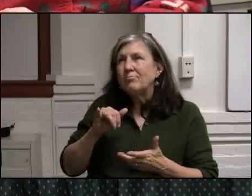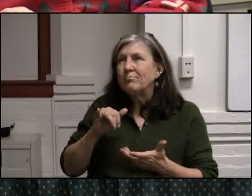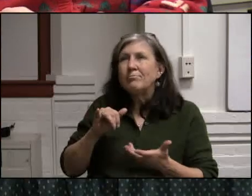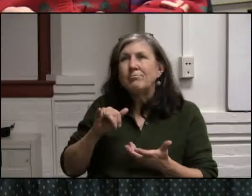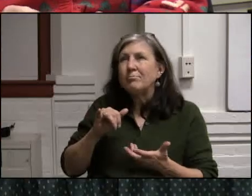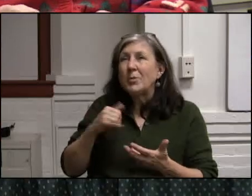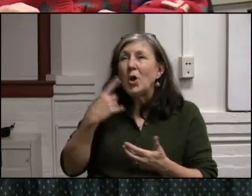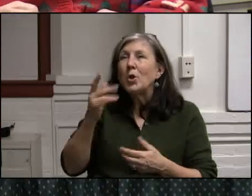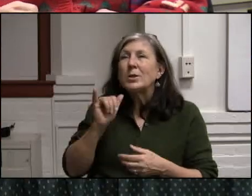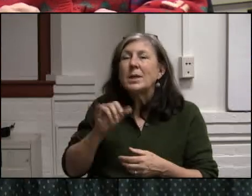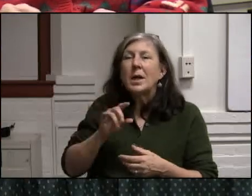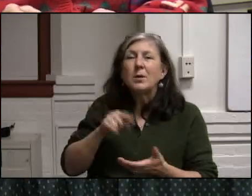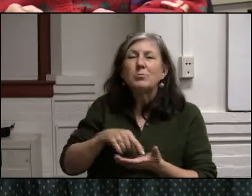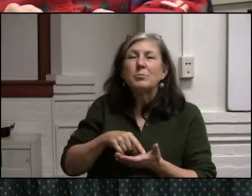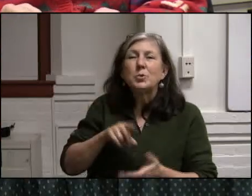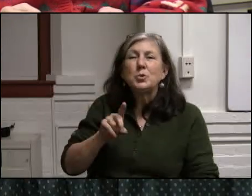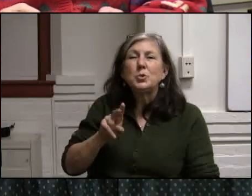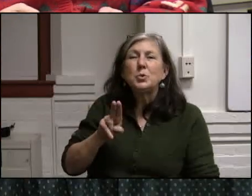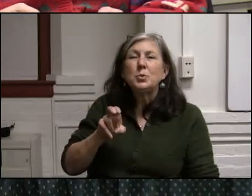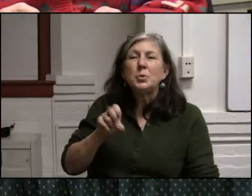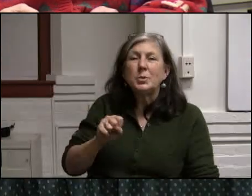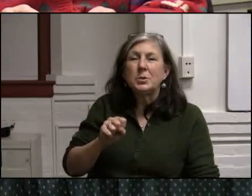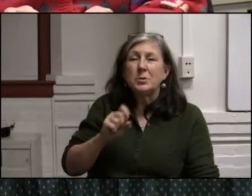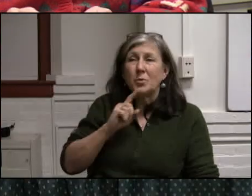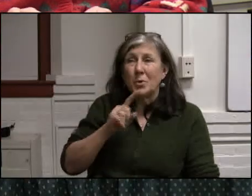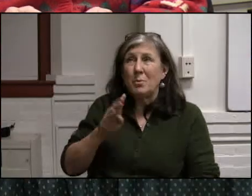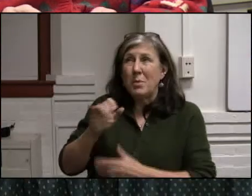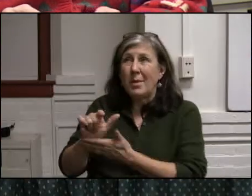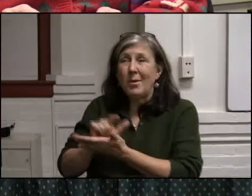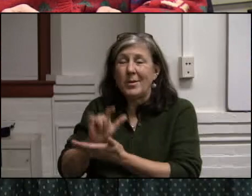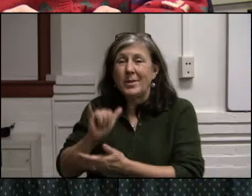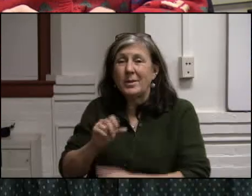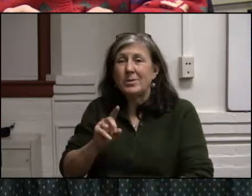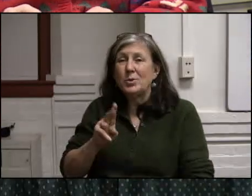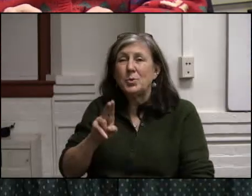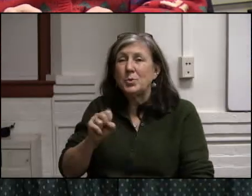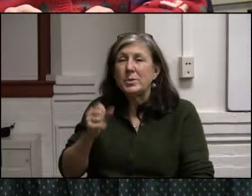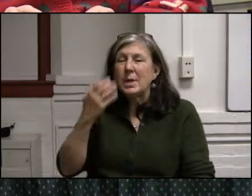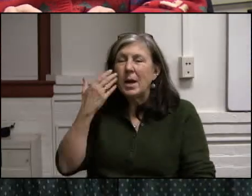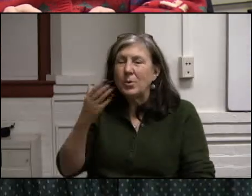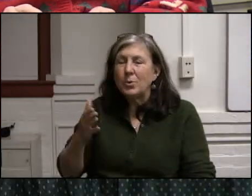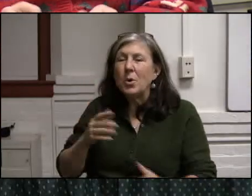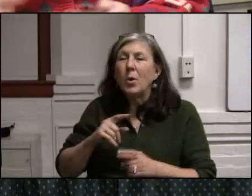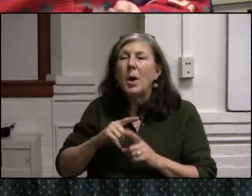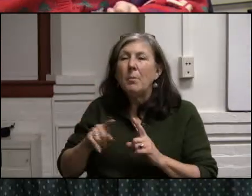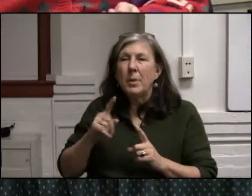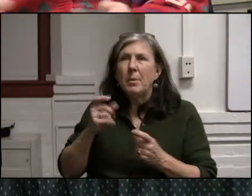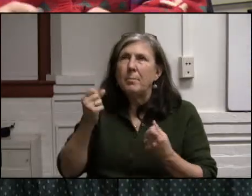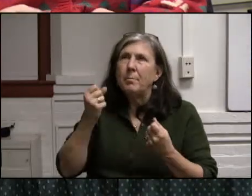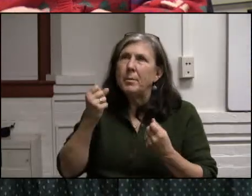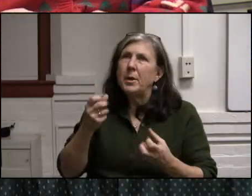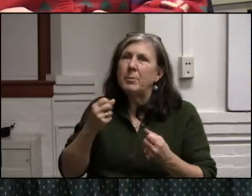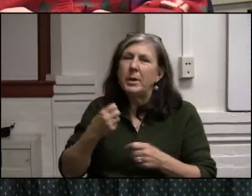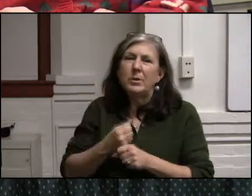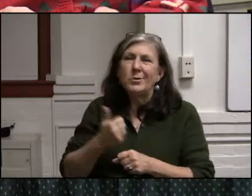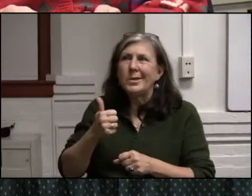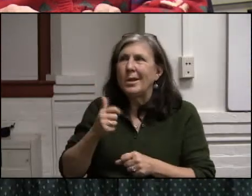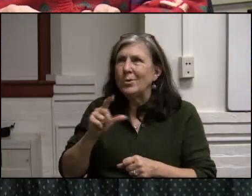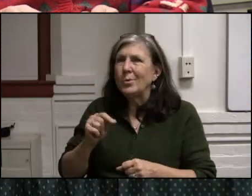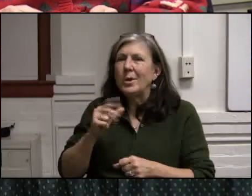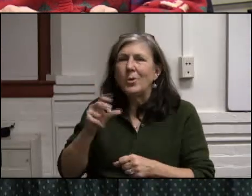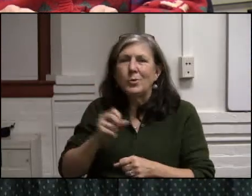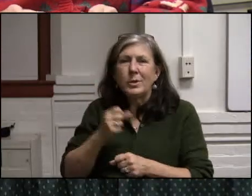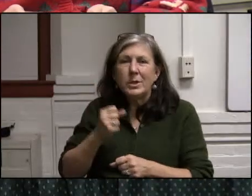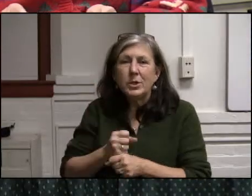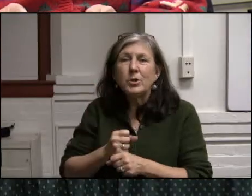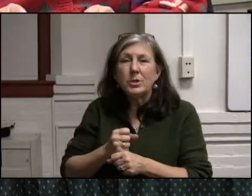it actually is statutorily dues or not, I don't know the answer to. I know that it's been for decades applied in the manner that